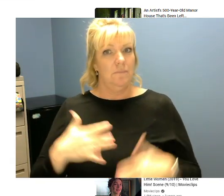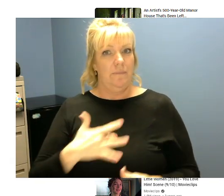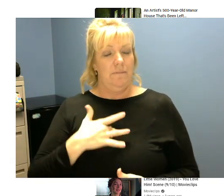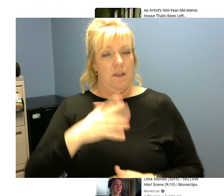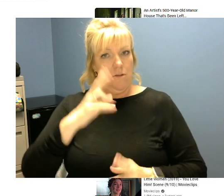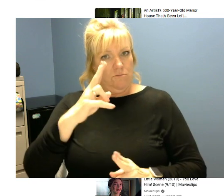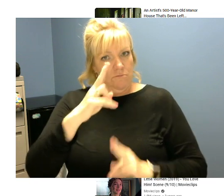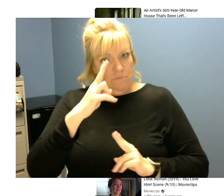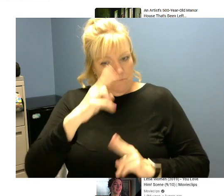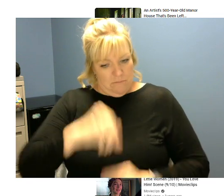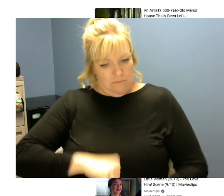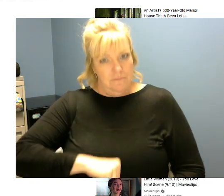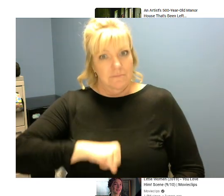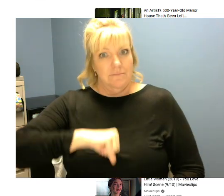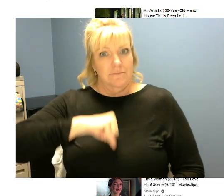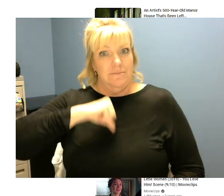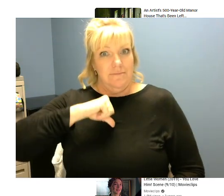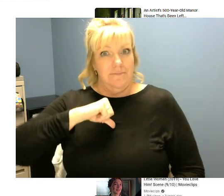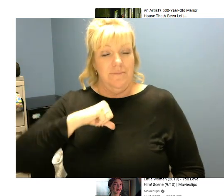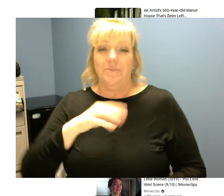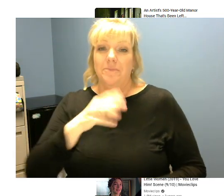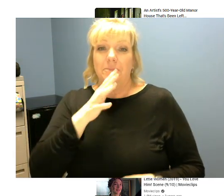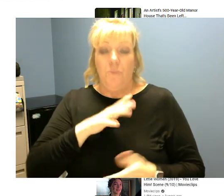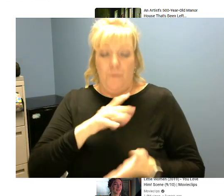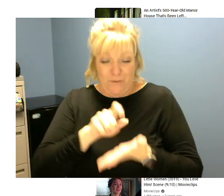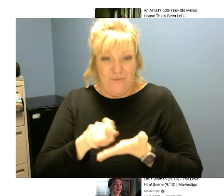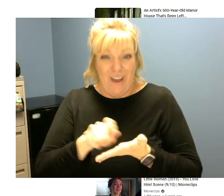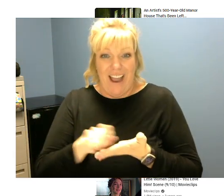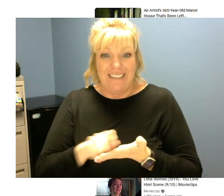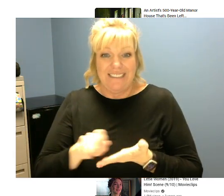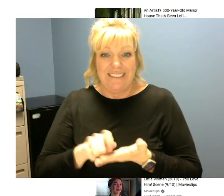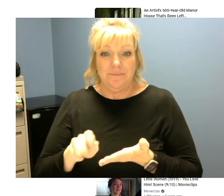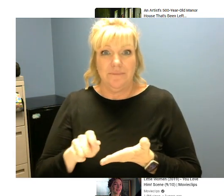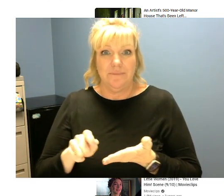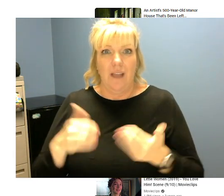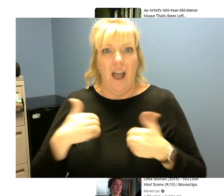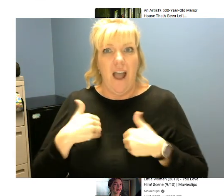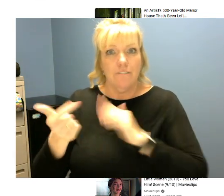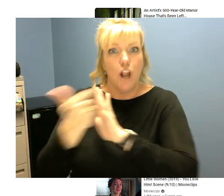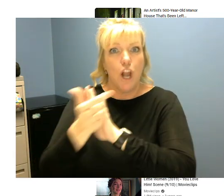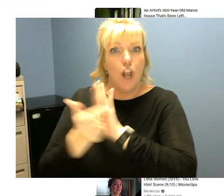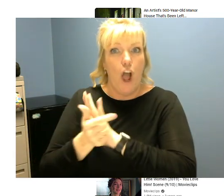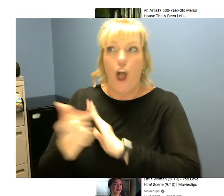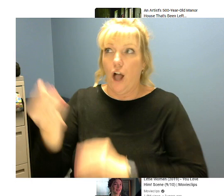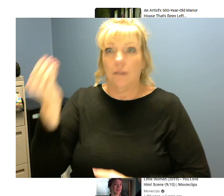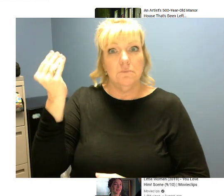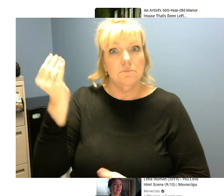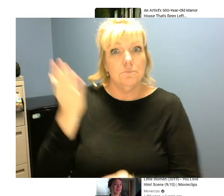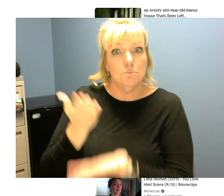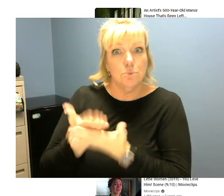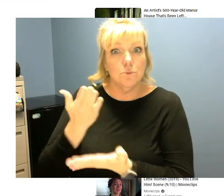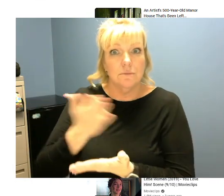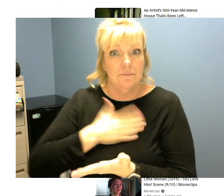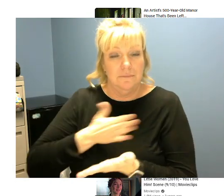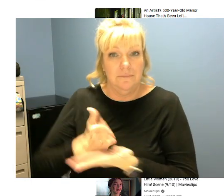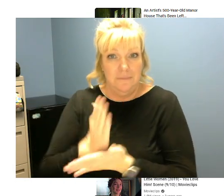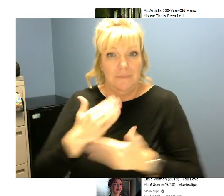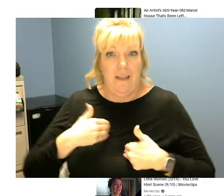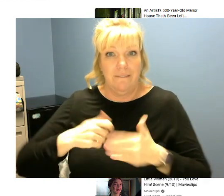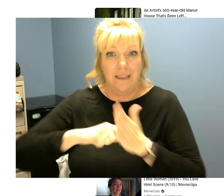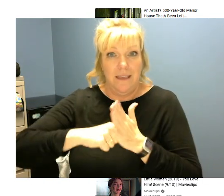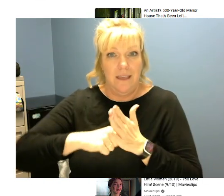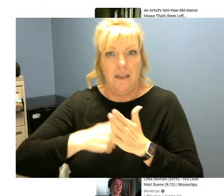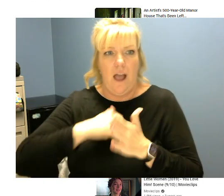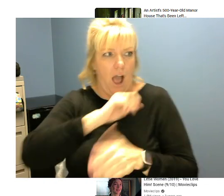right? She says she goes, she has a printed law as her reference, and she goes and gets the key, and all the liquor was locked in my